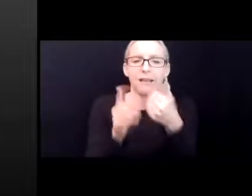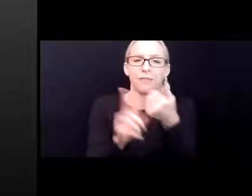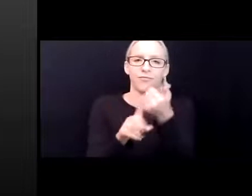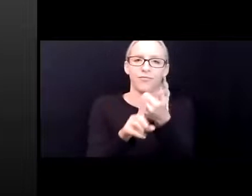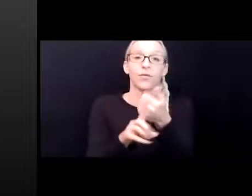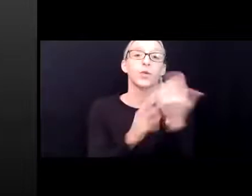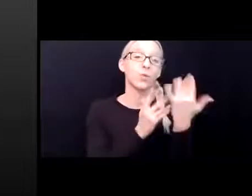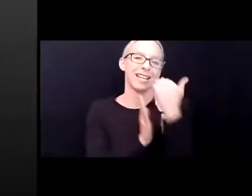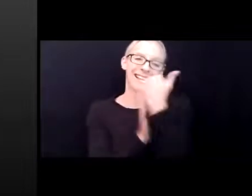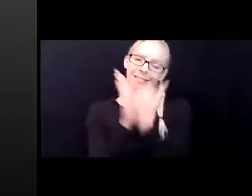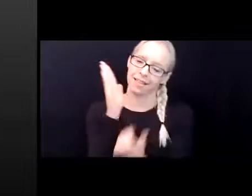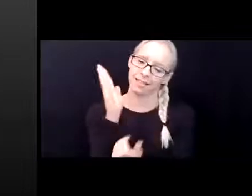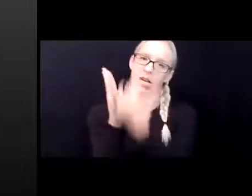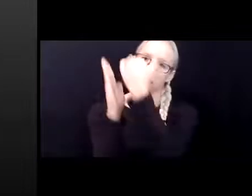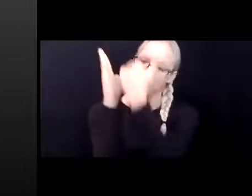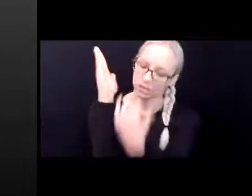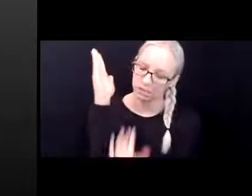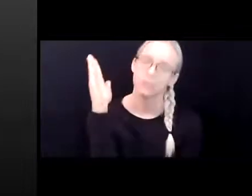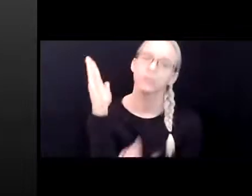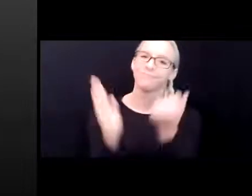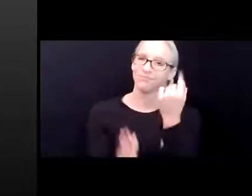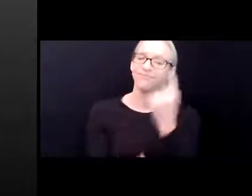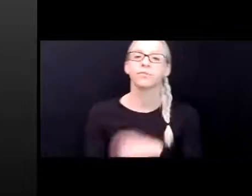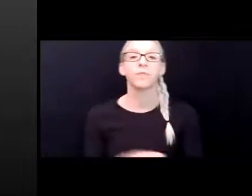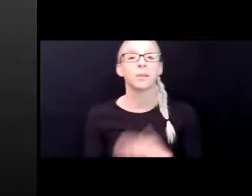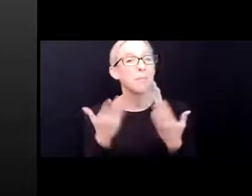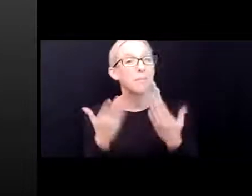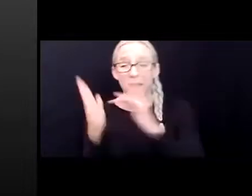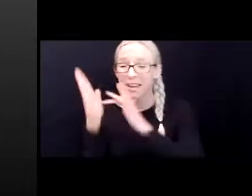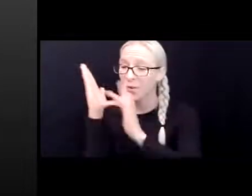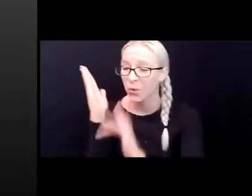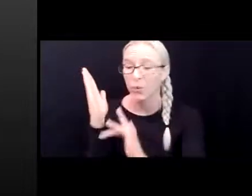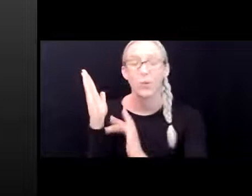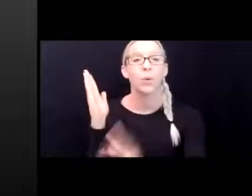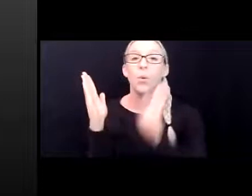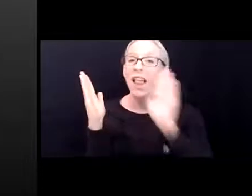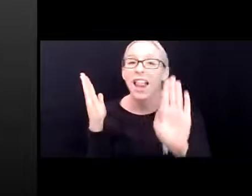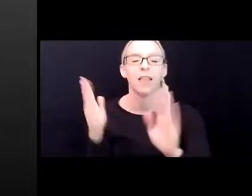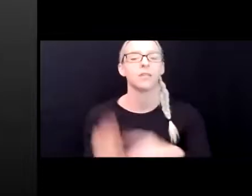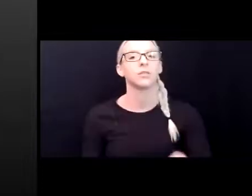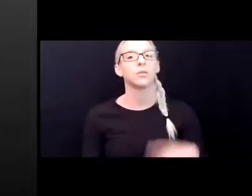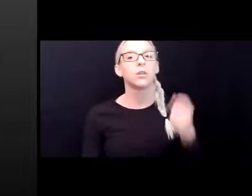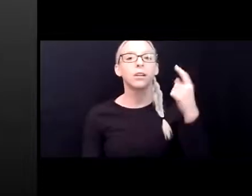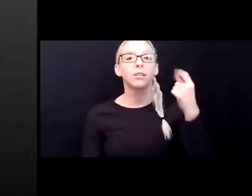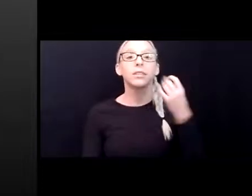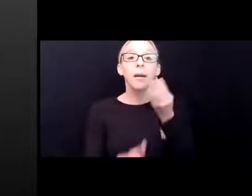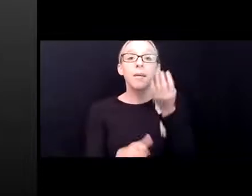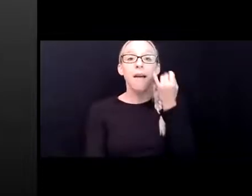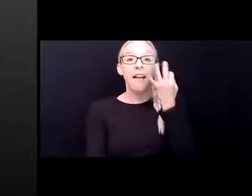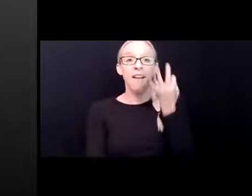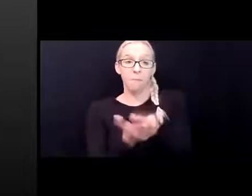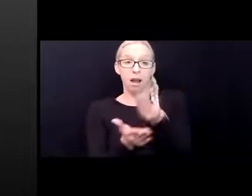maybe you'll get a slot. And if you do, just realize that once that person starts receiving funding, the amount that